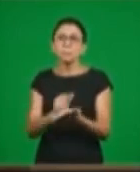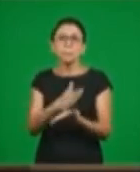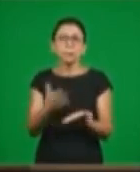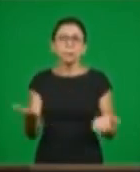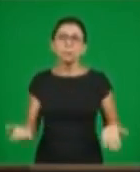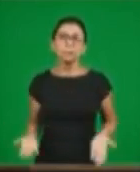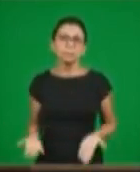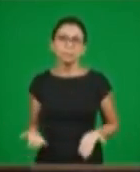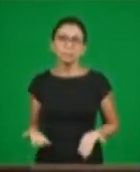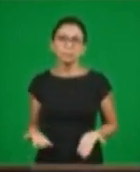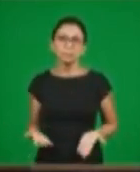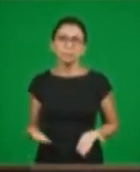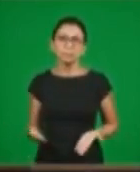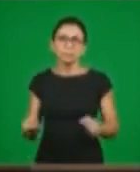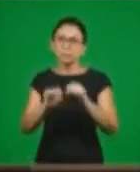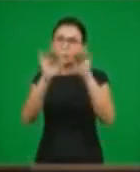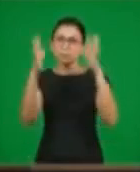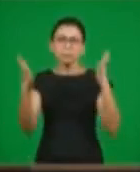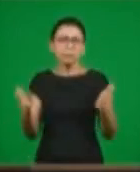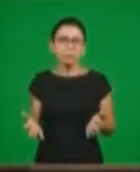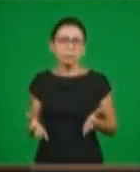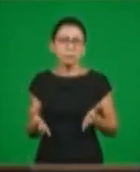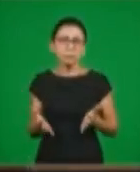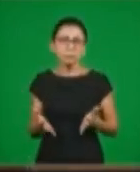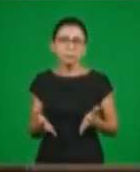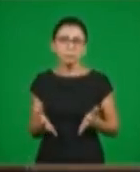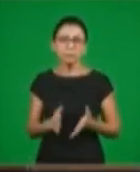doing. But it's obvious.